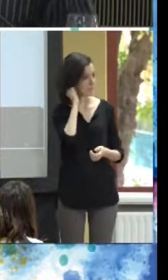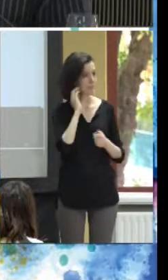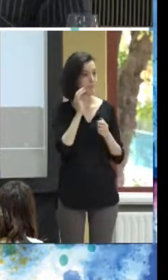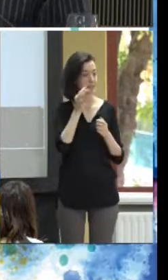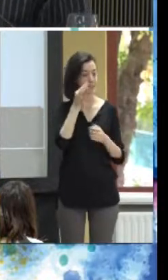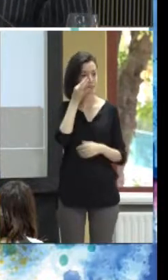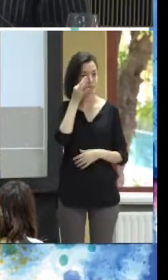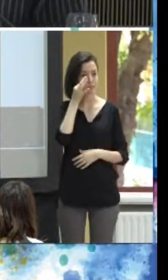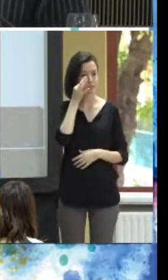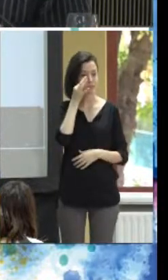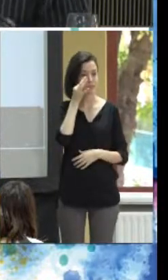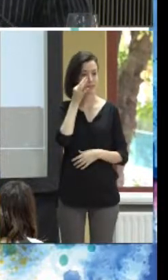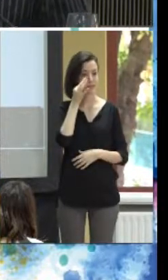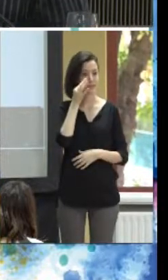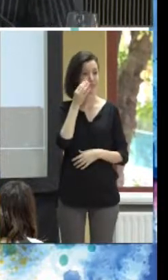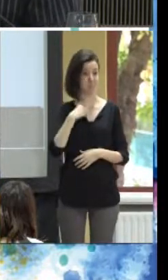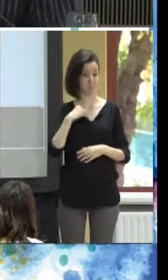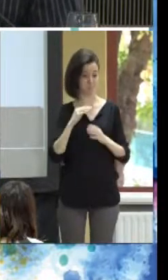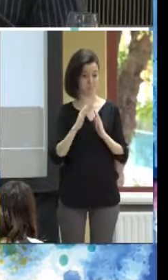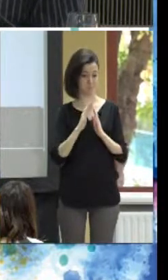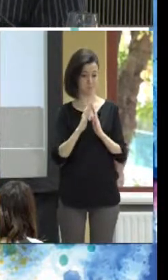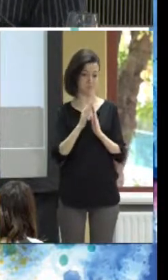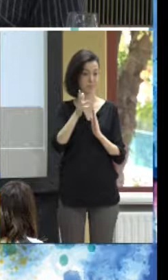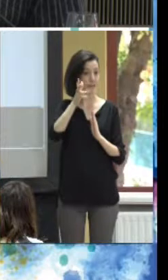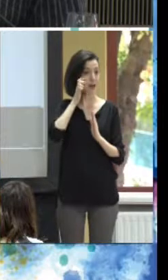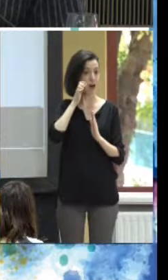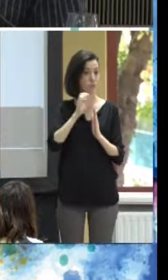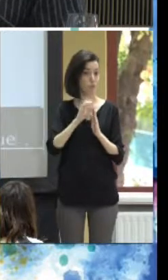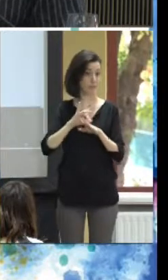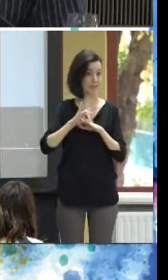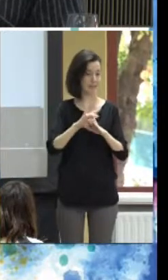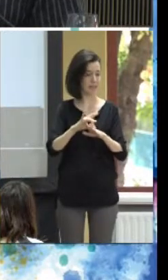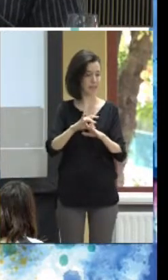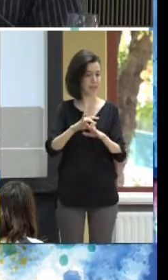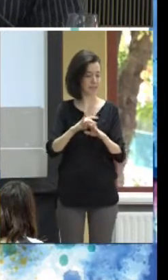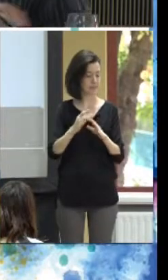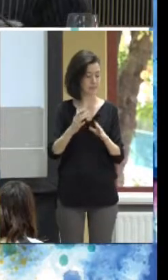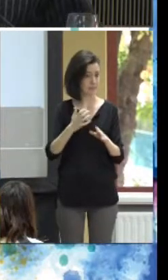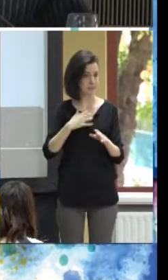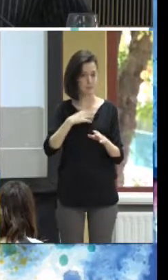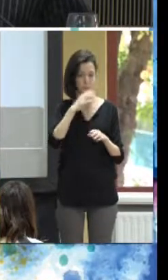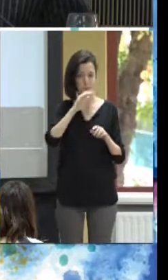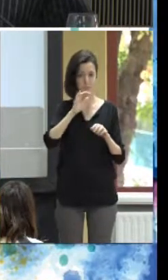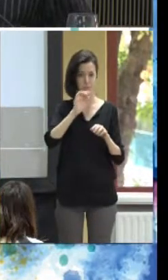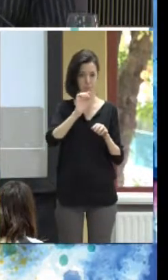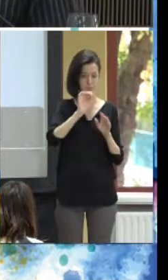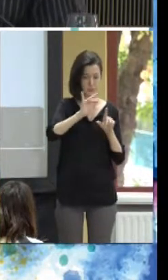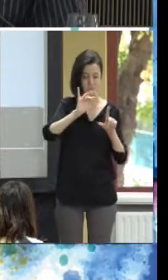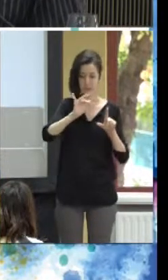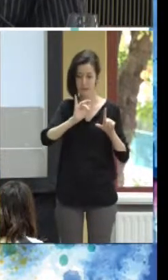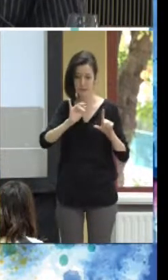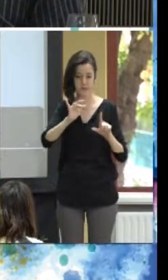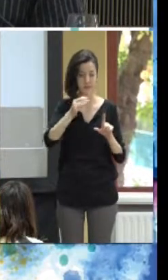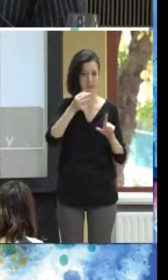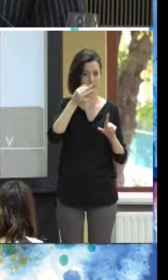touched everything, but it did work somehow, but not when I wanted it to work. And so I gave it away, and I was very happy to